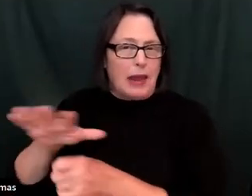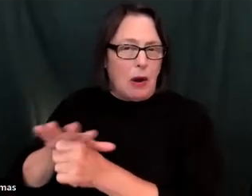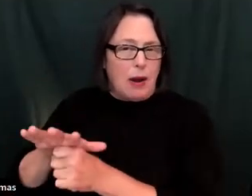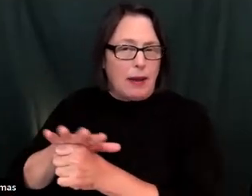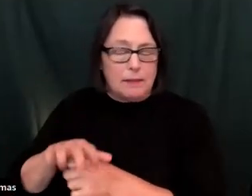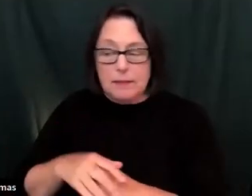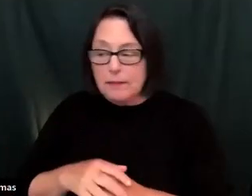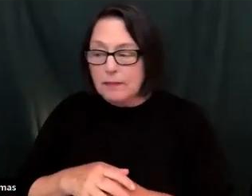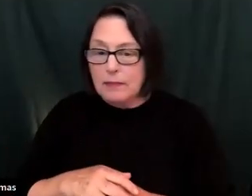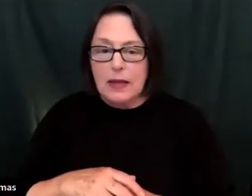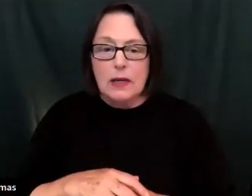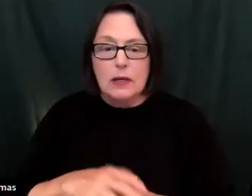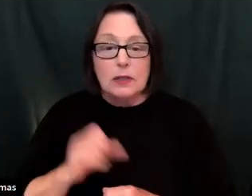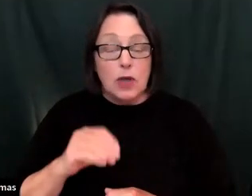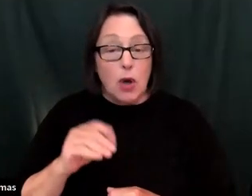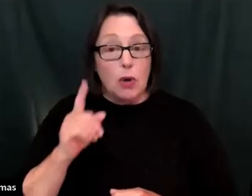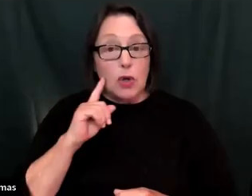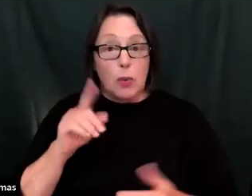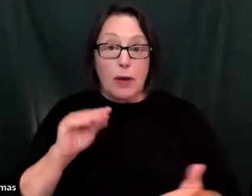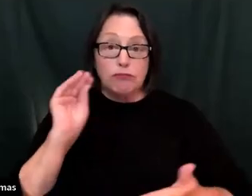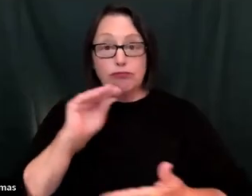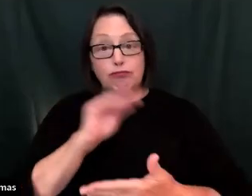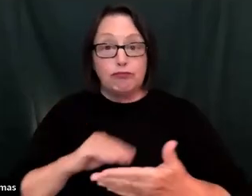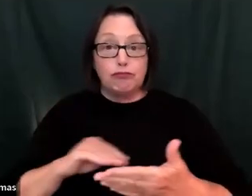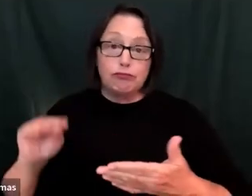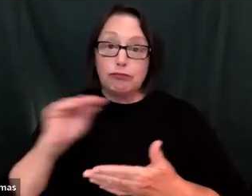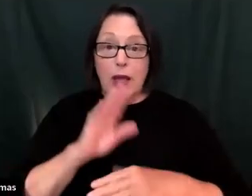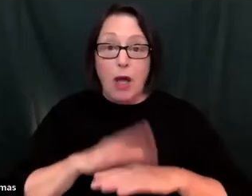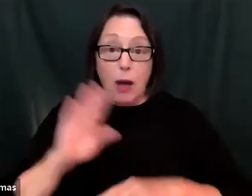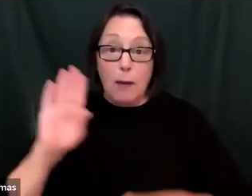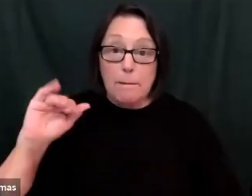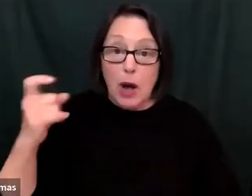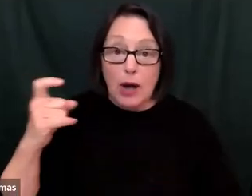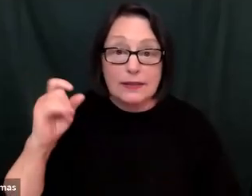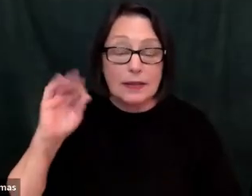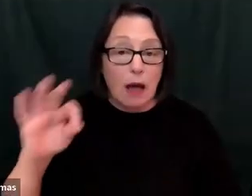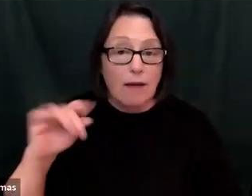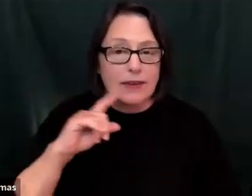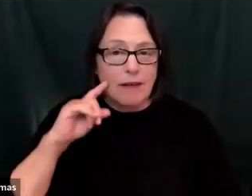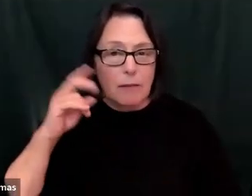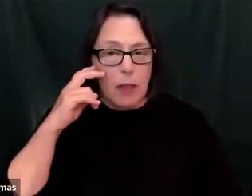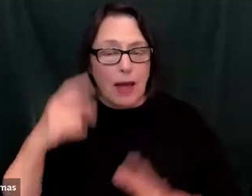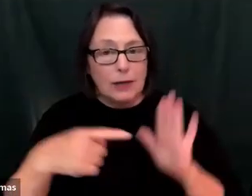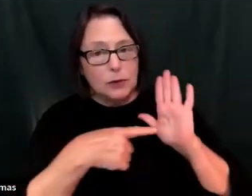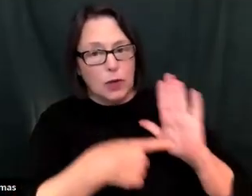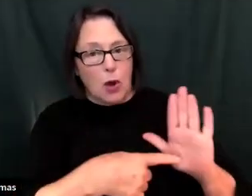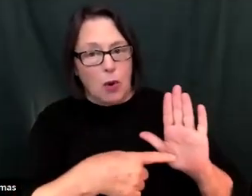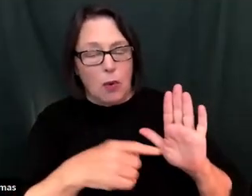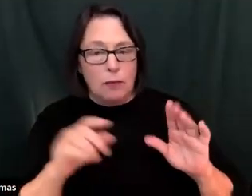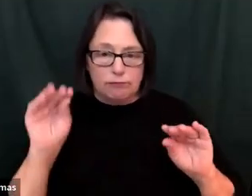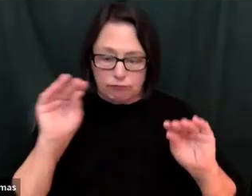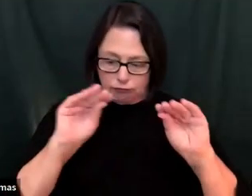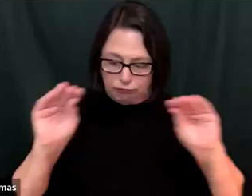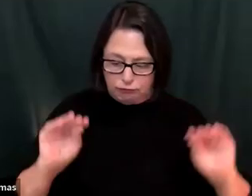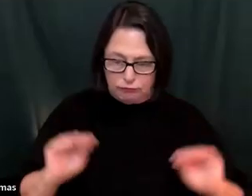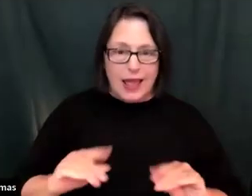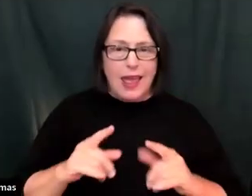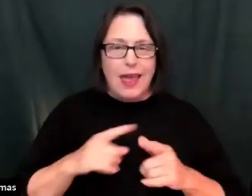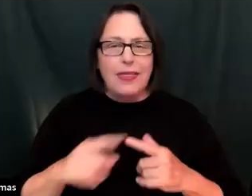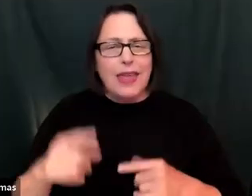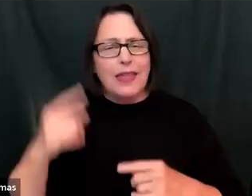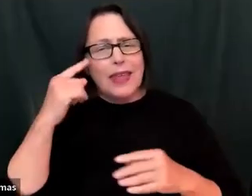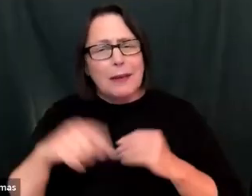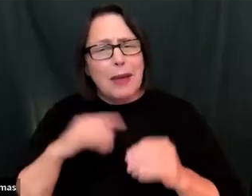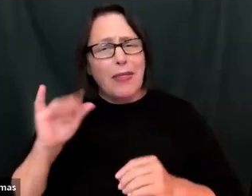and reflect that visually on the box of deafblindness. And then you want to think about what are the student's